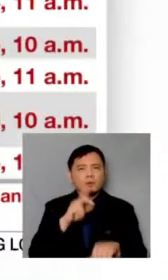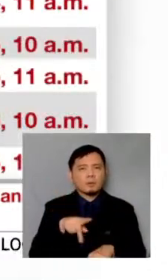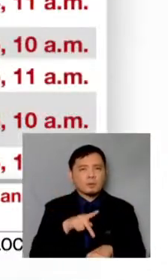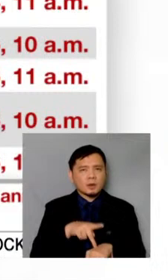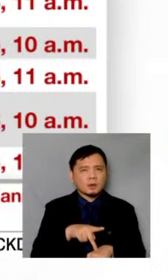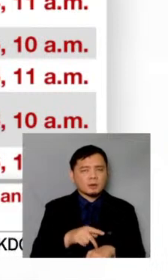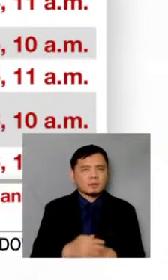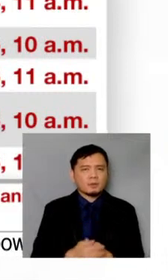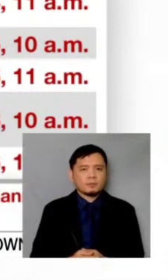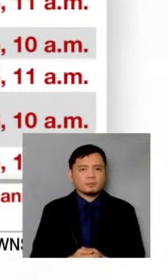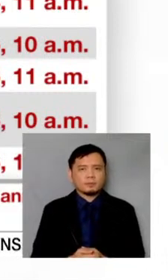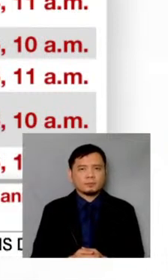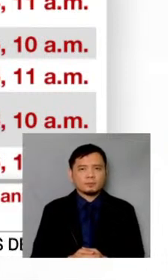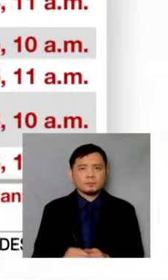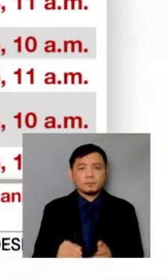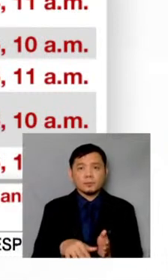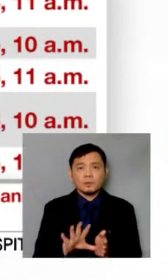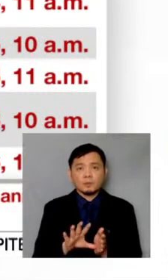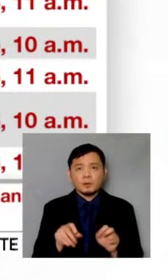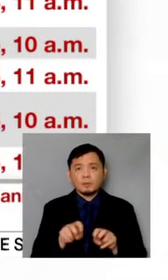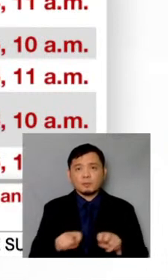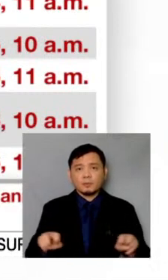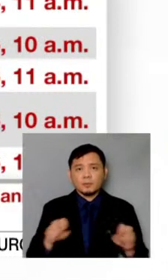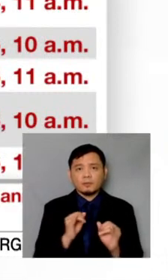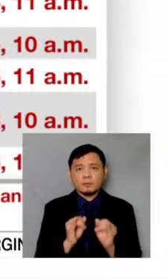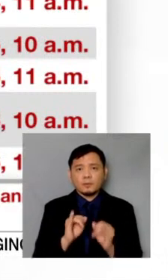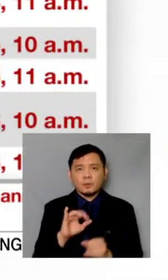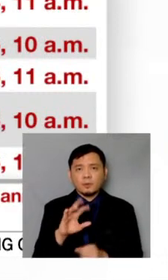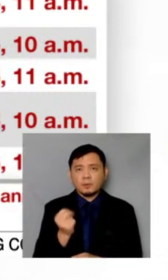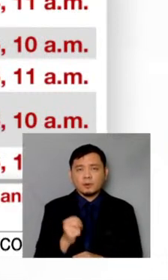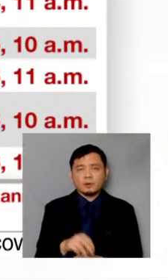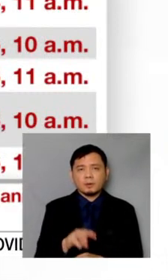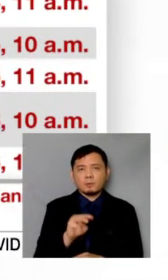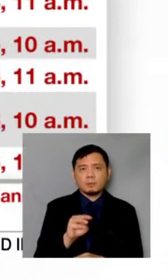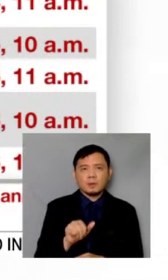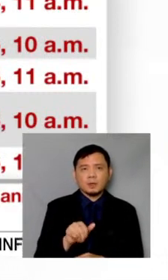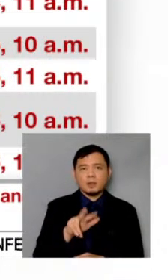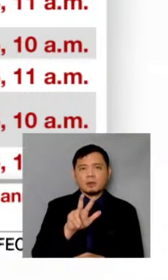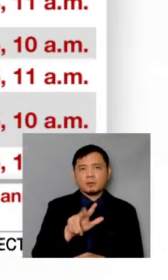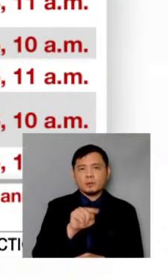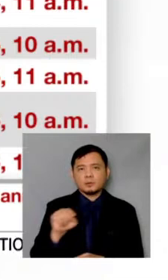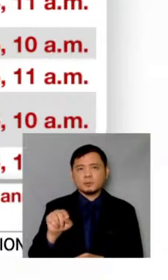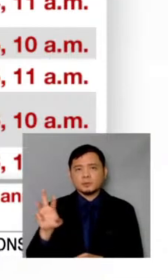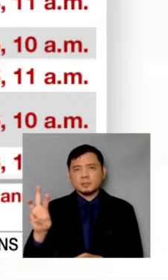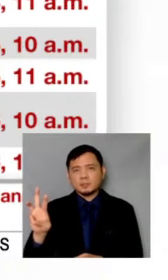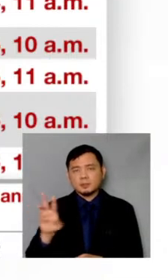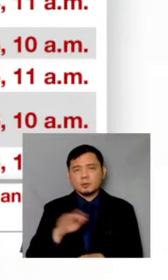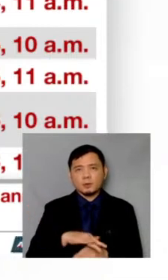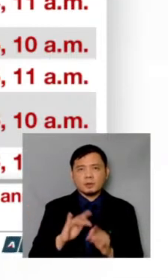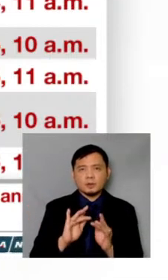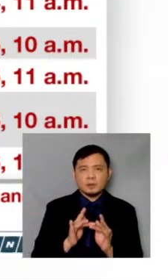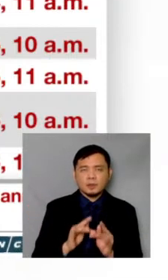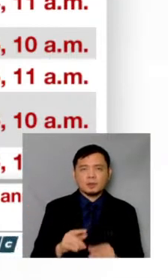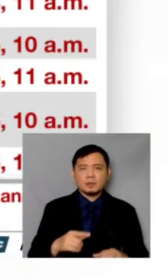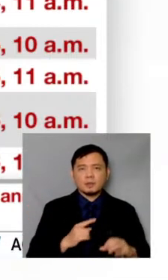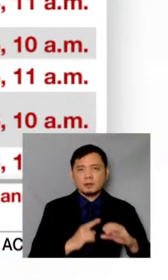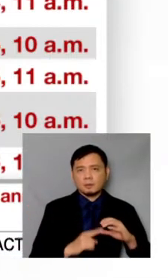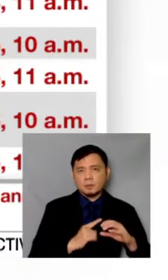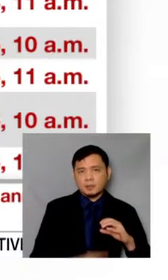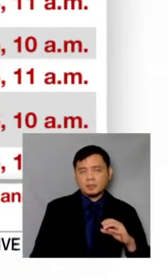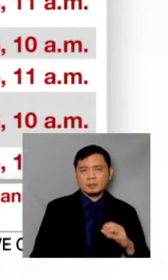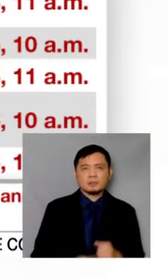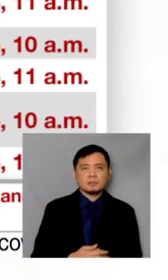Catch the Comelec panel interviews on May 3 to 6 via the online platforms of ABS-CBN